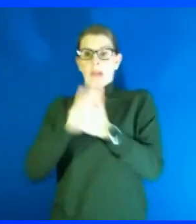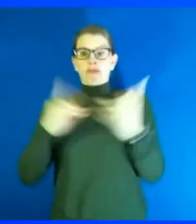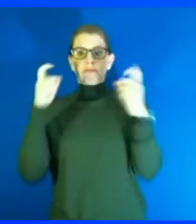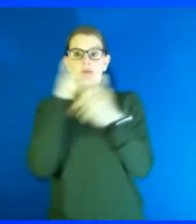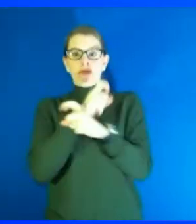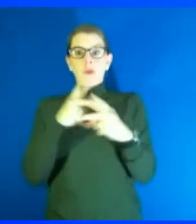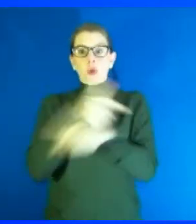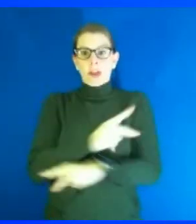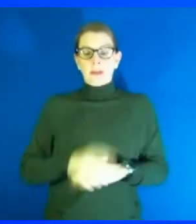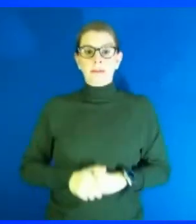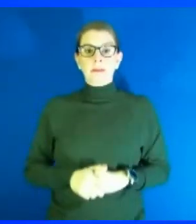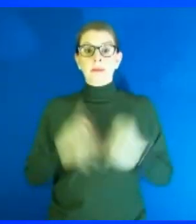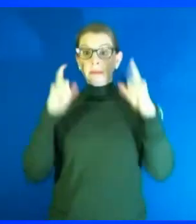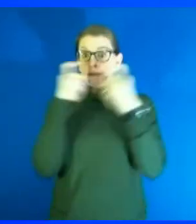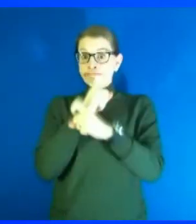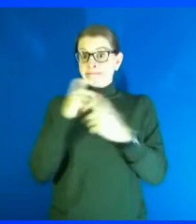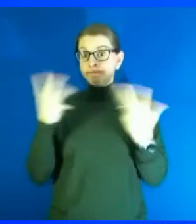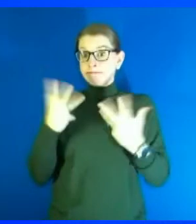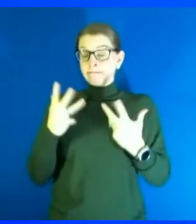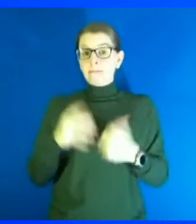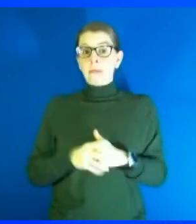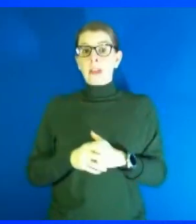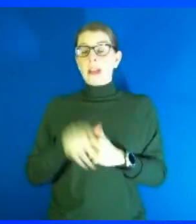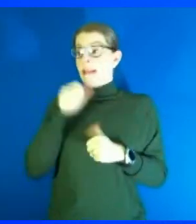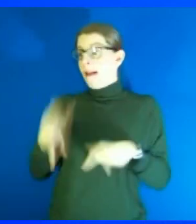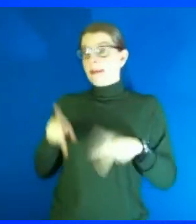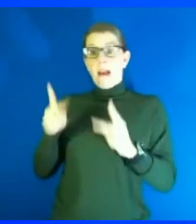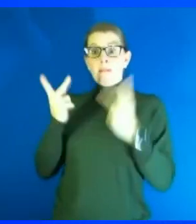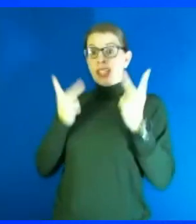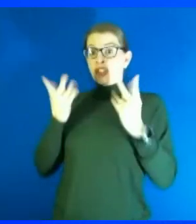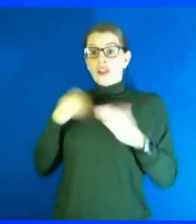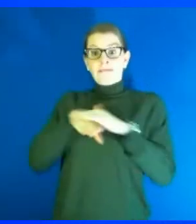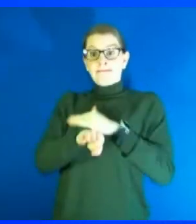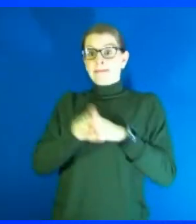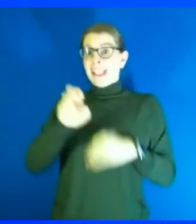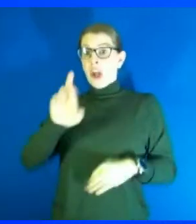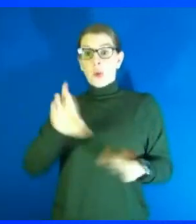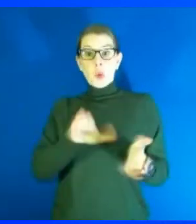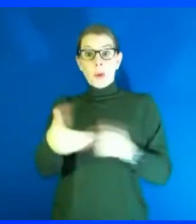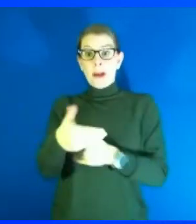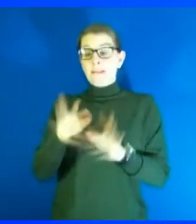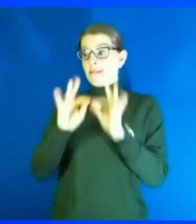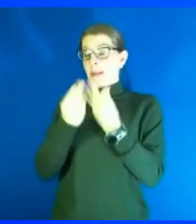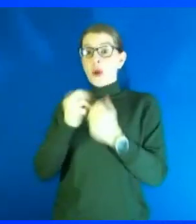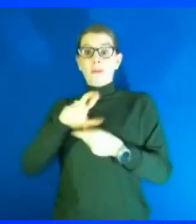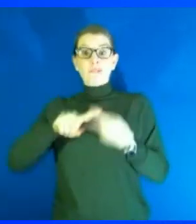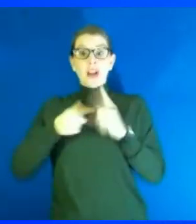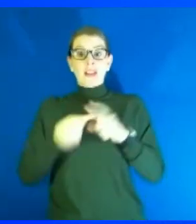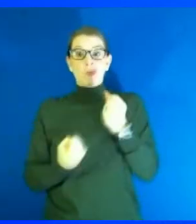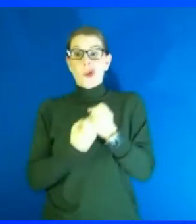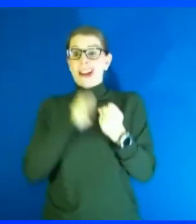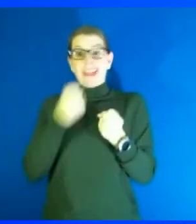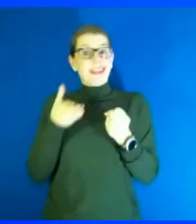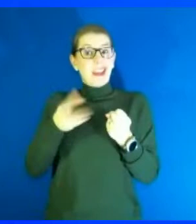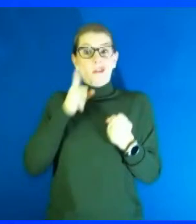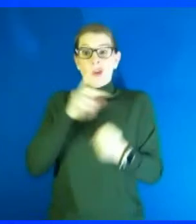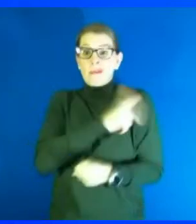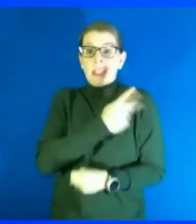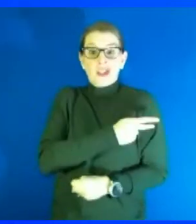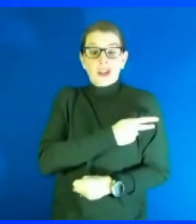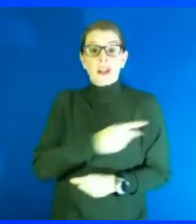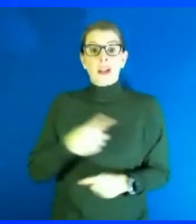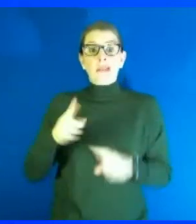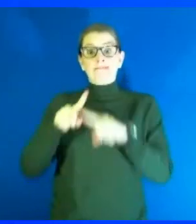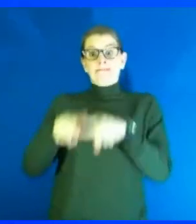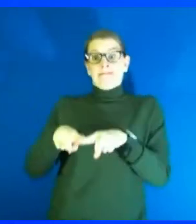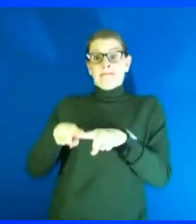is, having to not allow visitors in the emergency room, and so that family or friend support's not there for that patient, so they rely on the